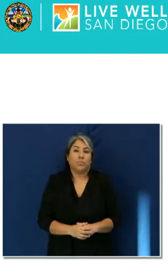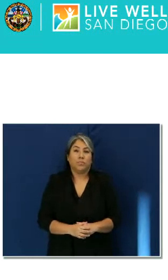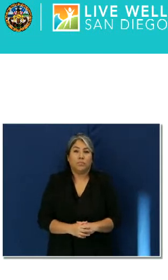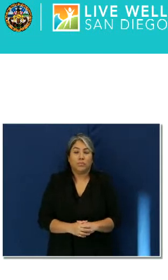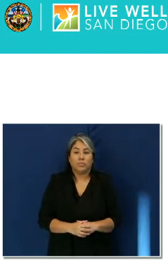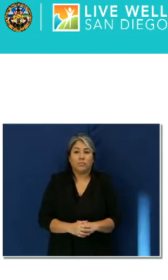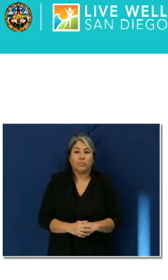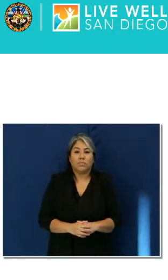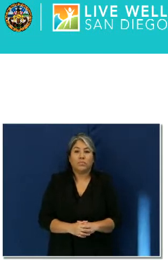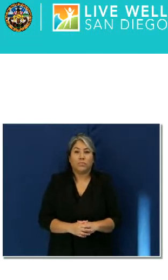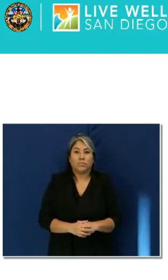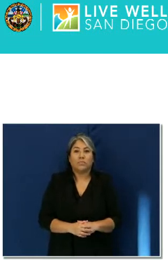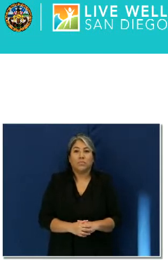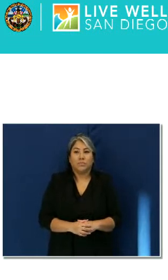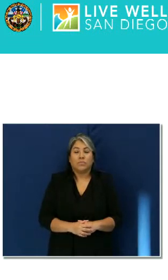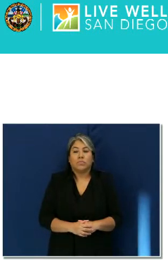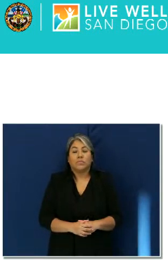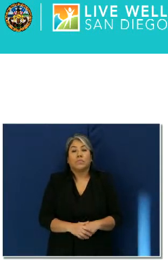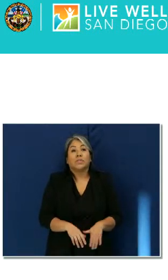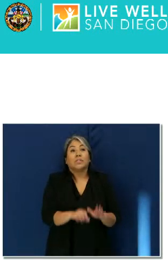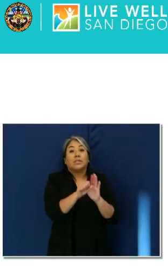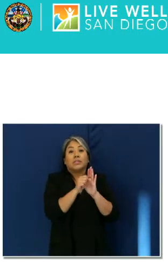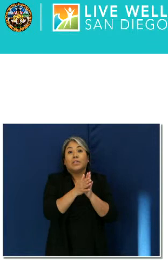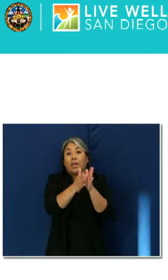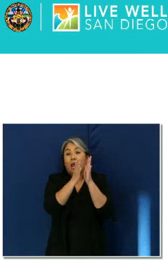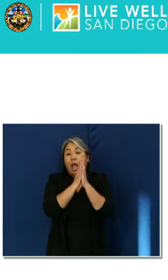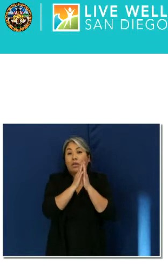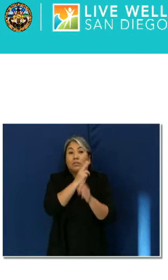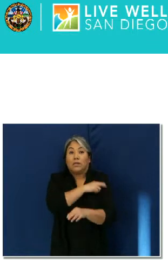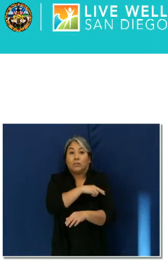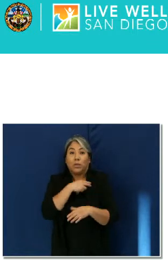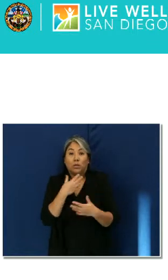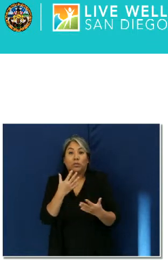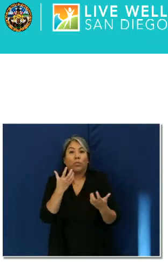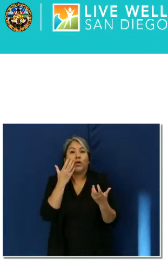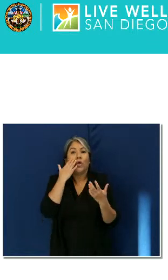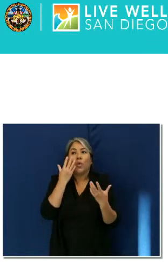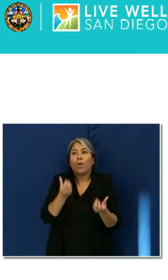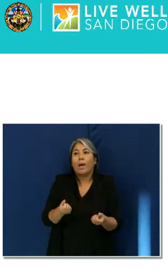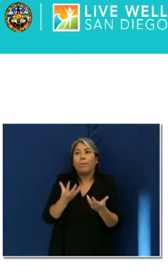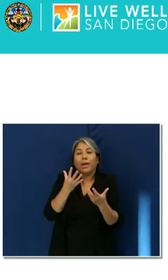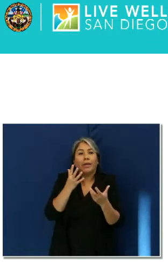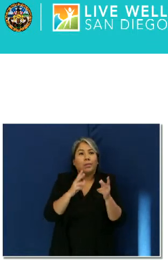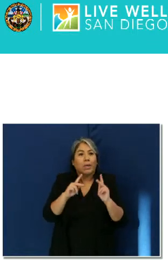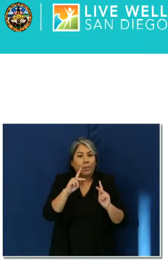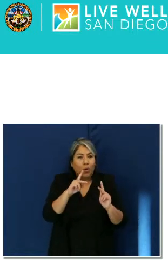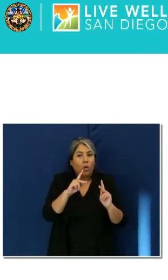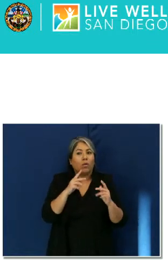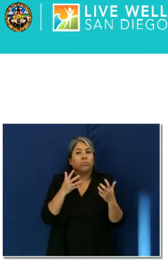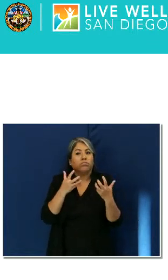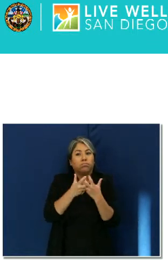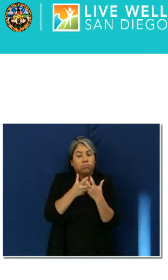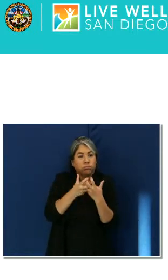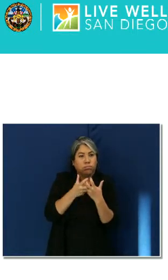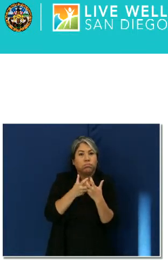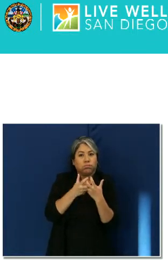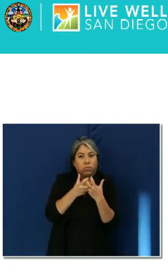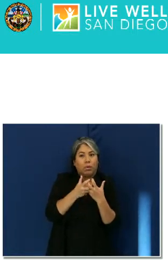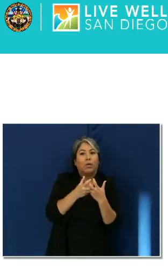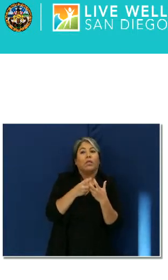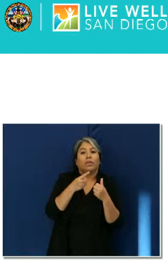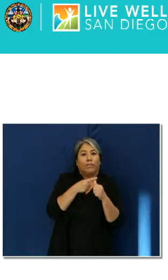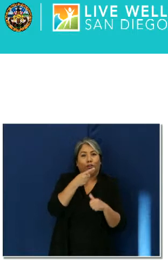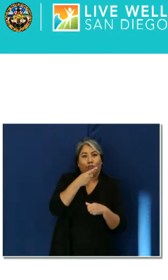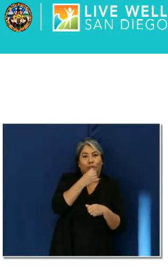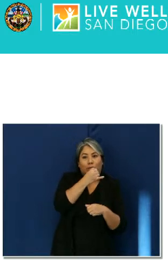The state asked hospitals to provide the numbers of individuals who fall into the very first